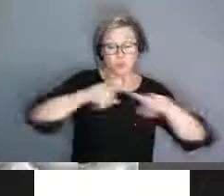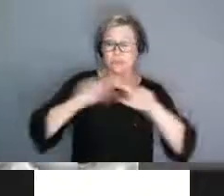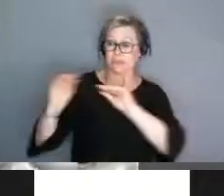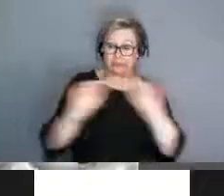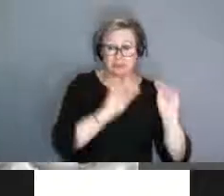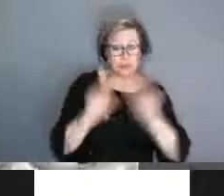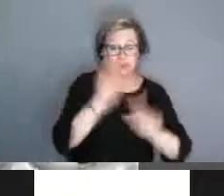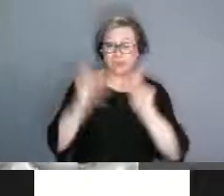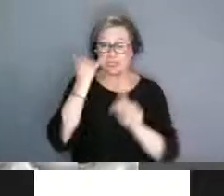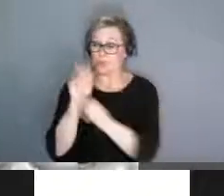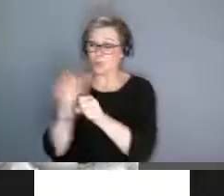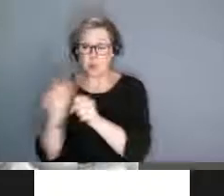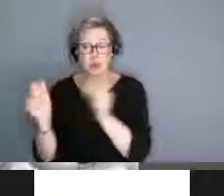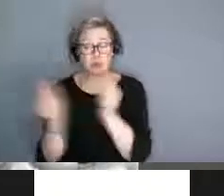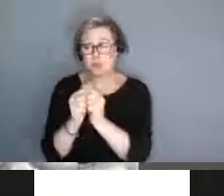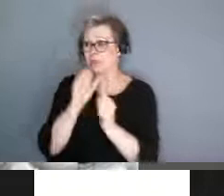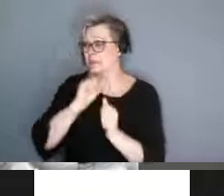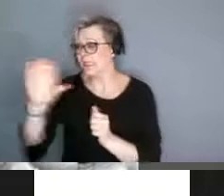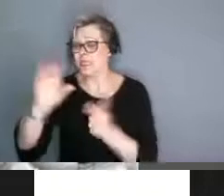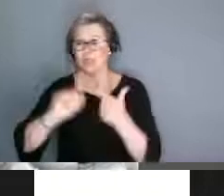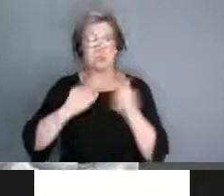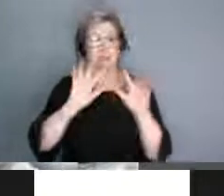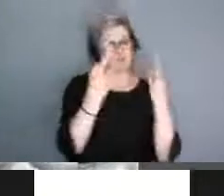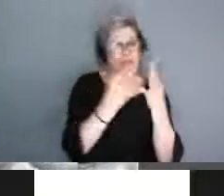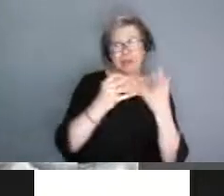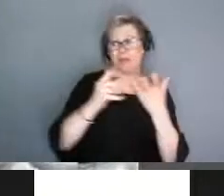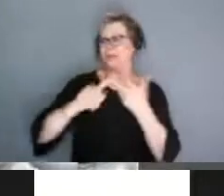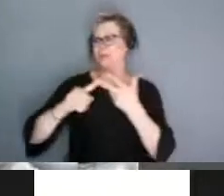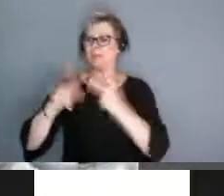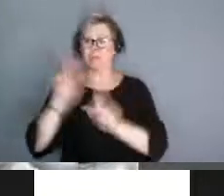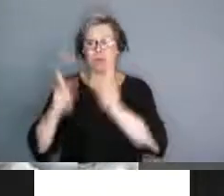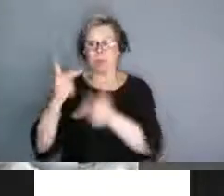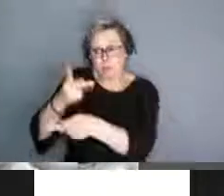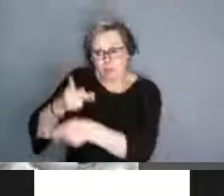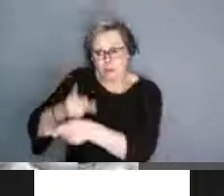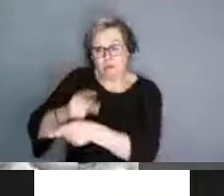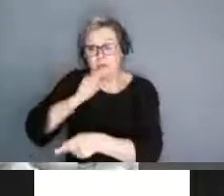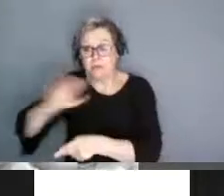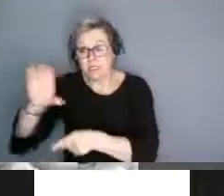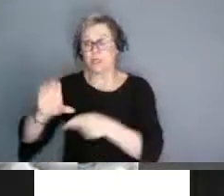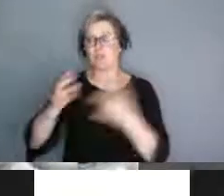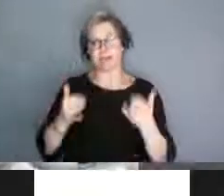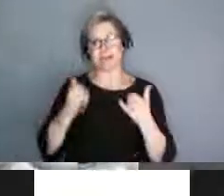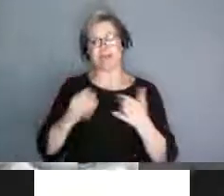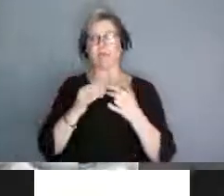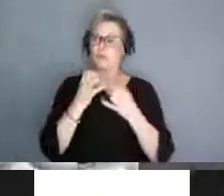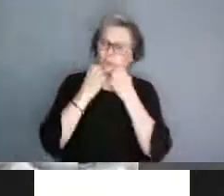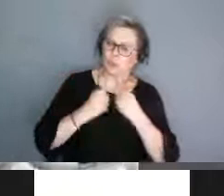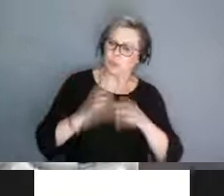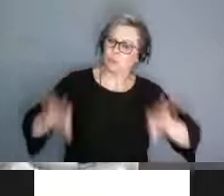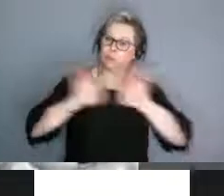adults, including family members and caregivers, because we feel now is the most important time to deliver that education